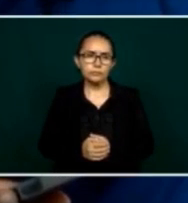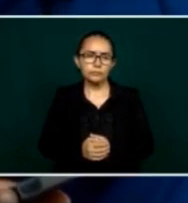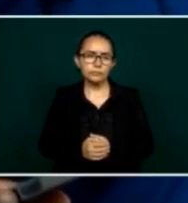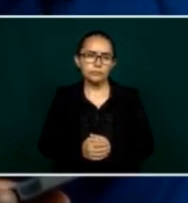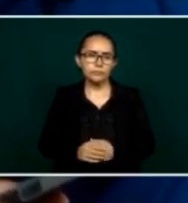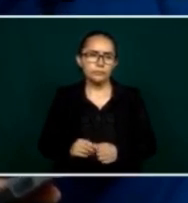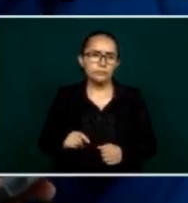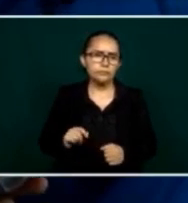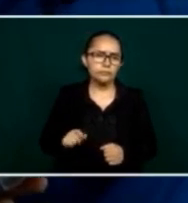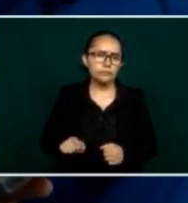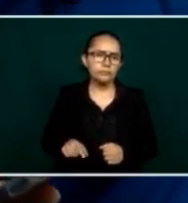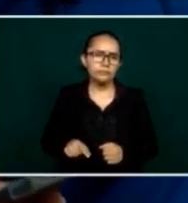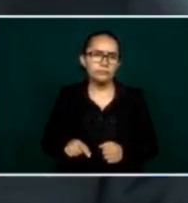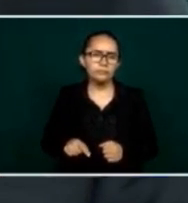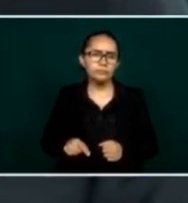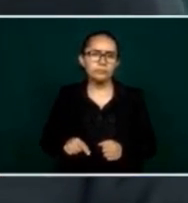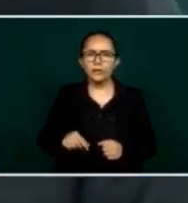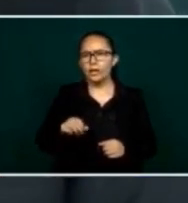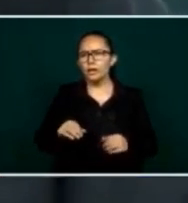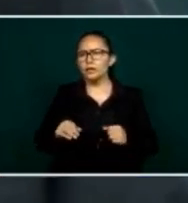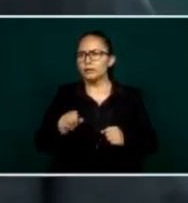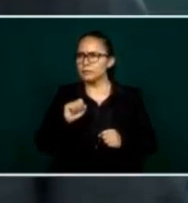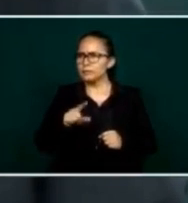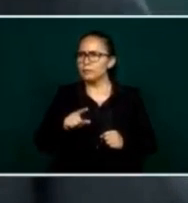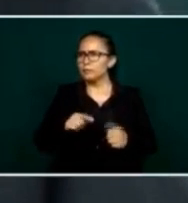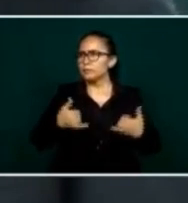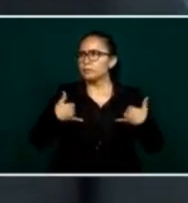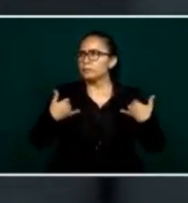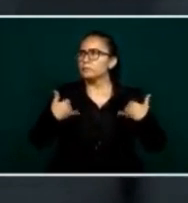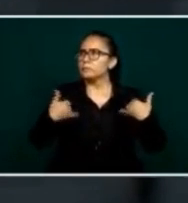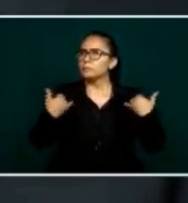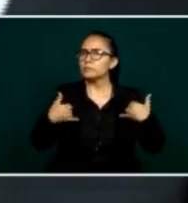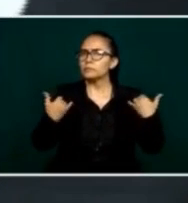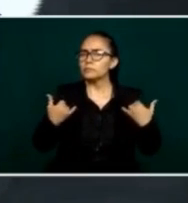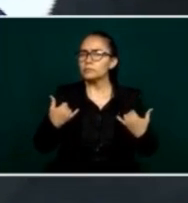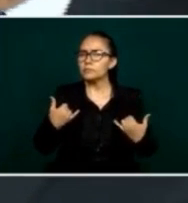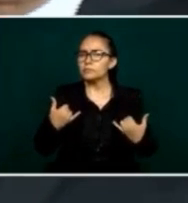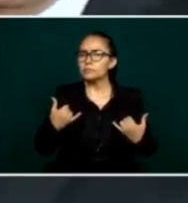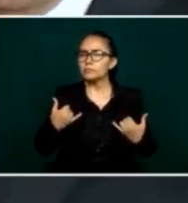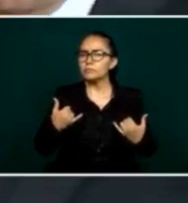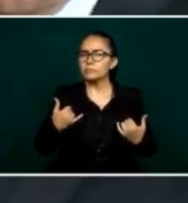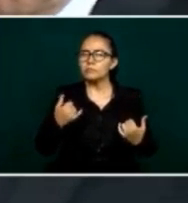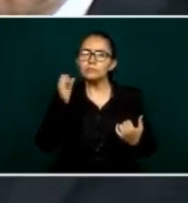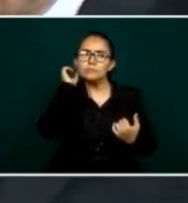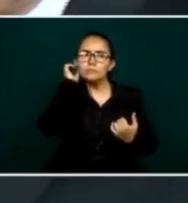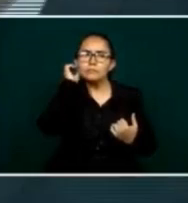something that in there at that time I announced.